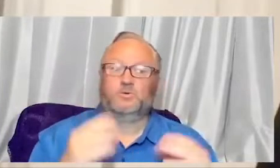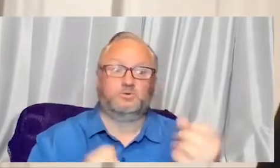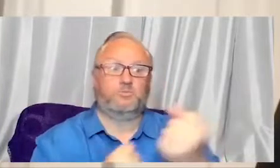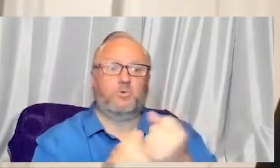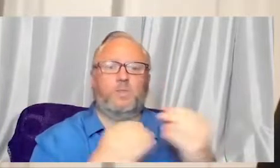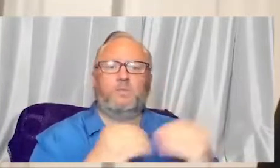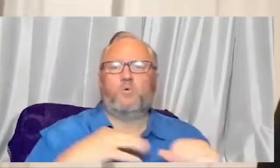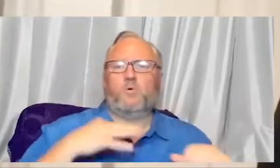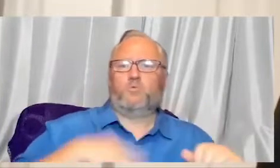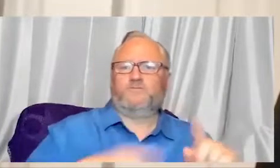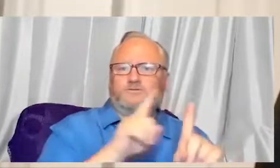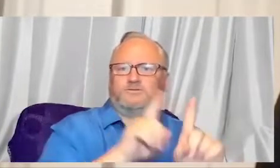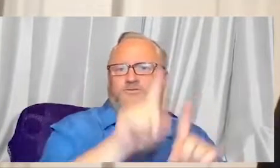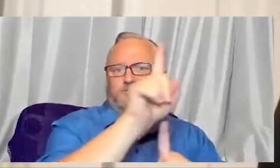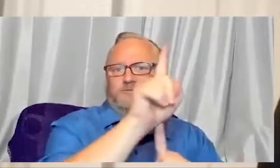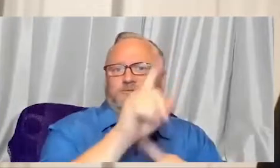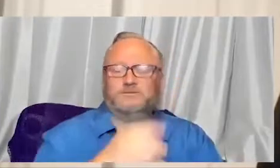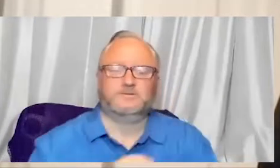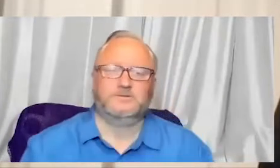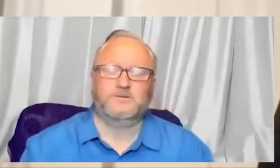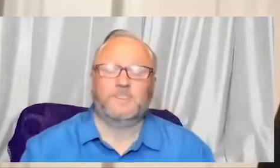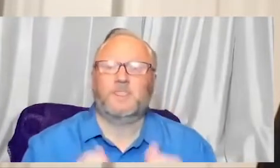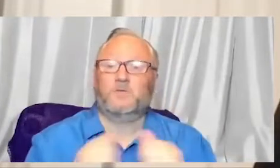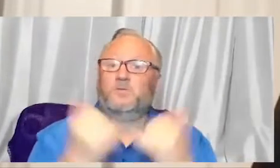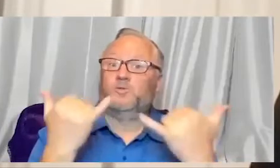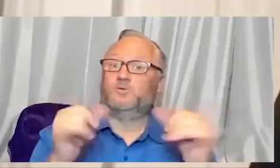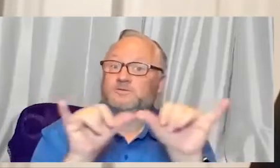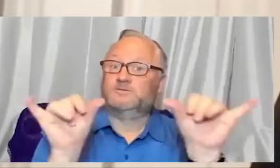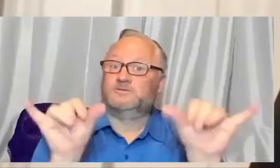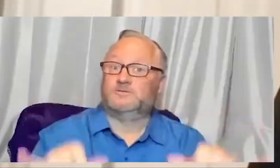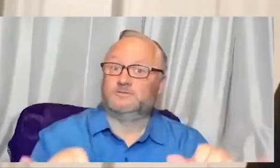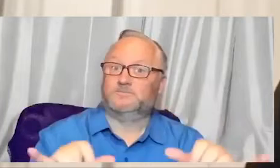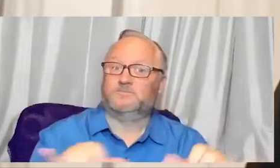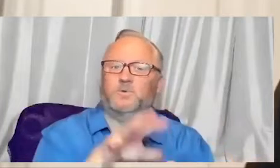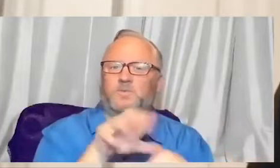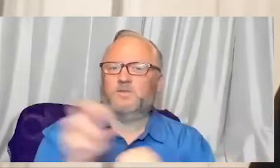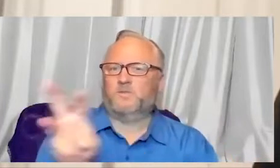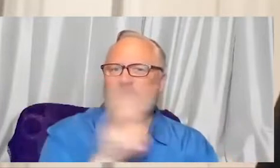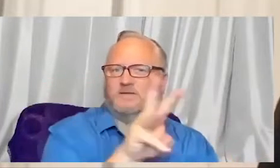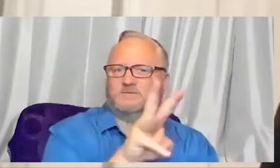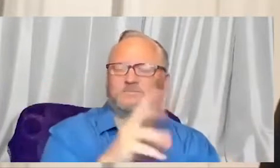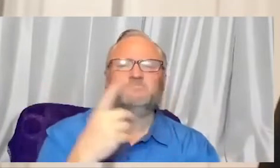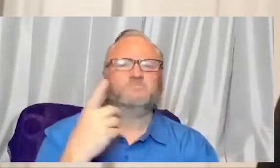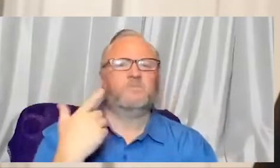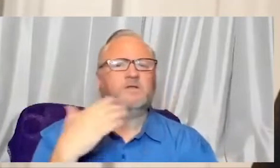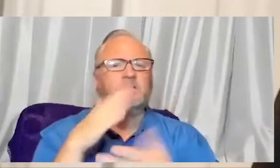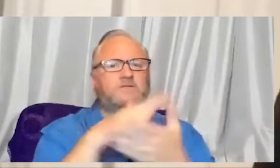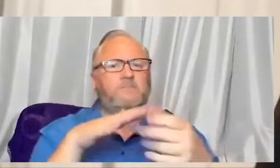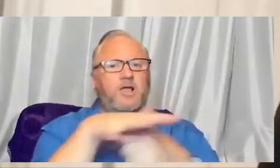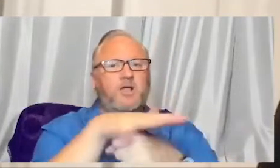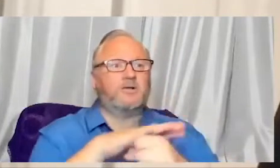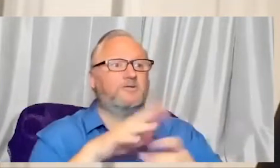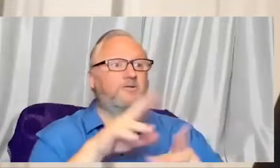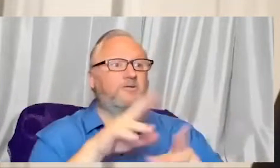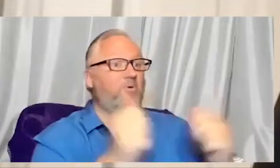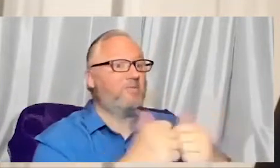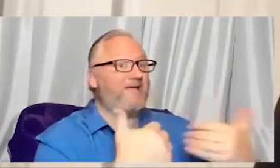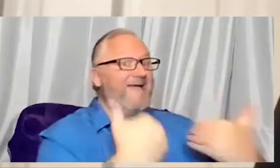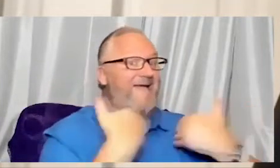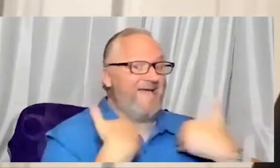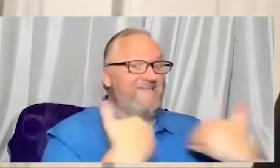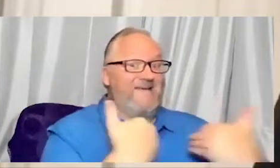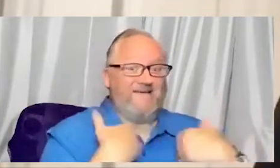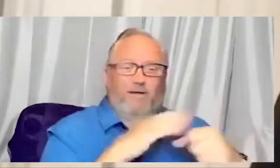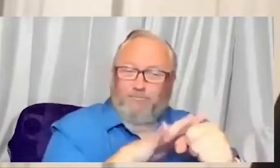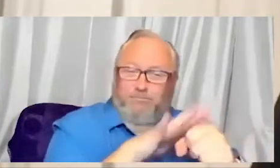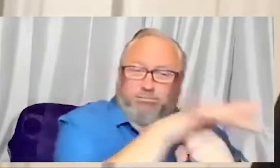privileged. With our current system within the West, we have areas with haves and, sadly,